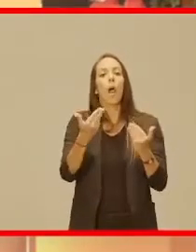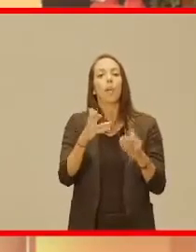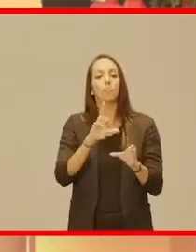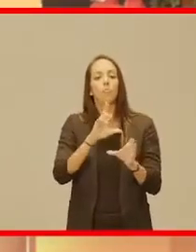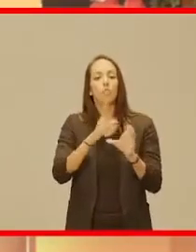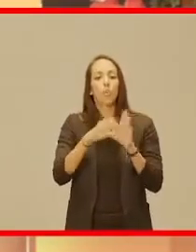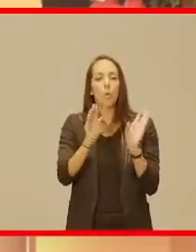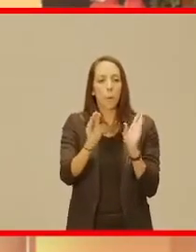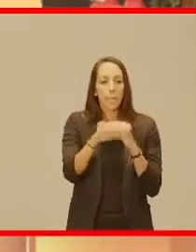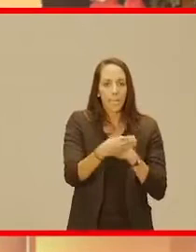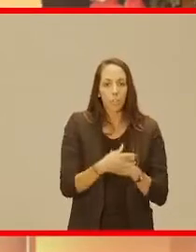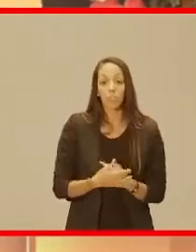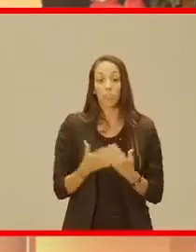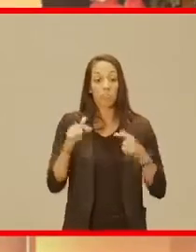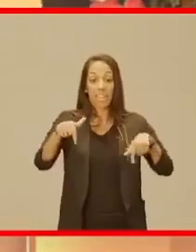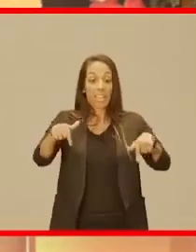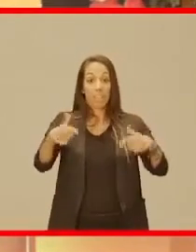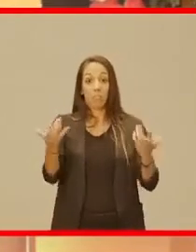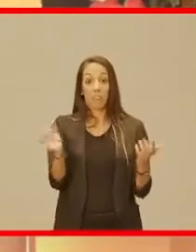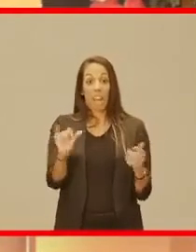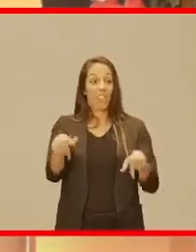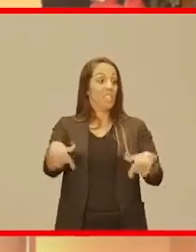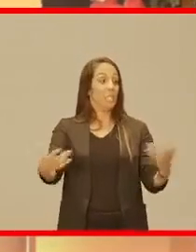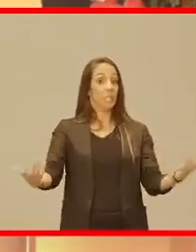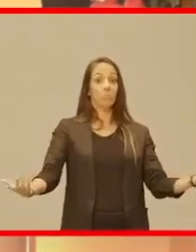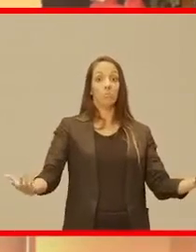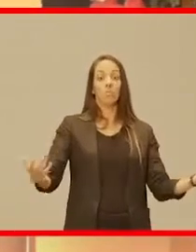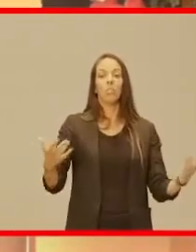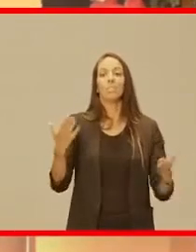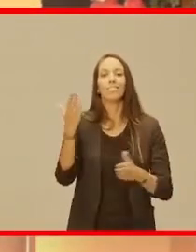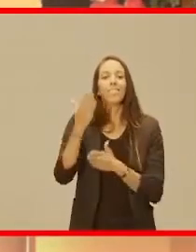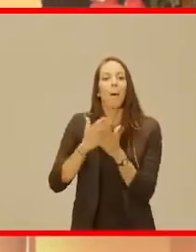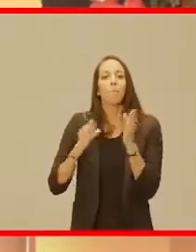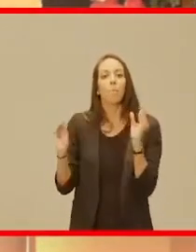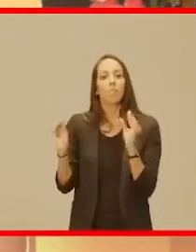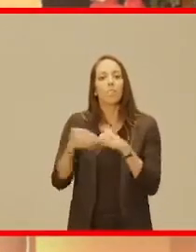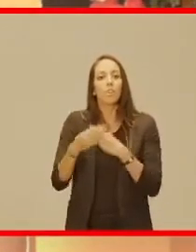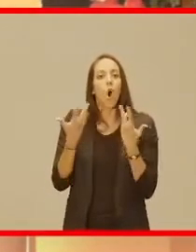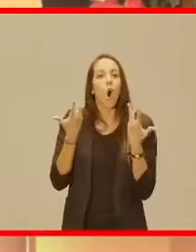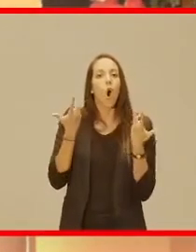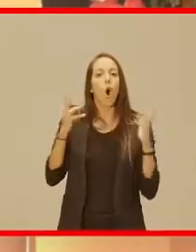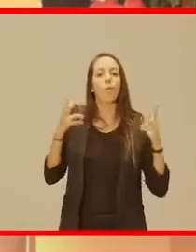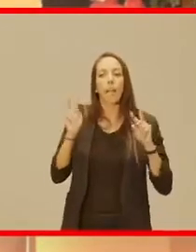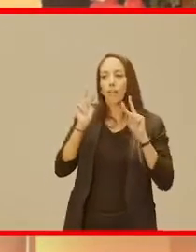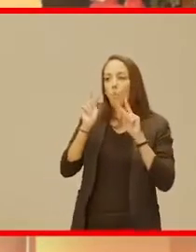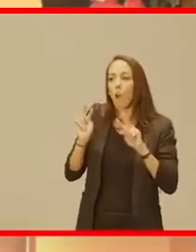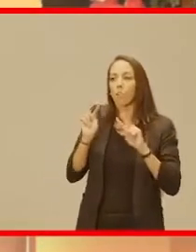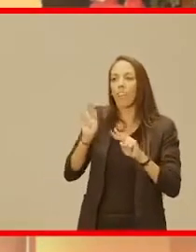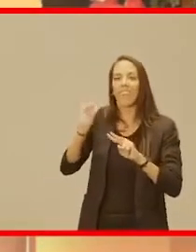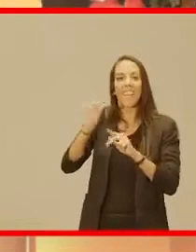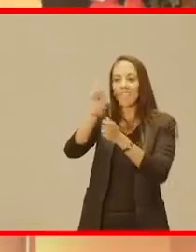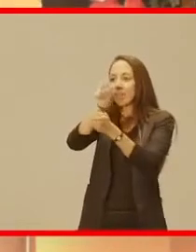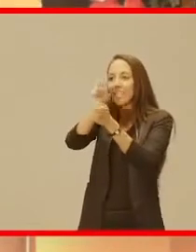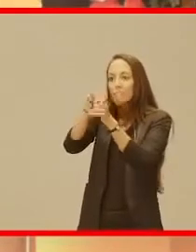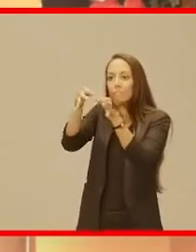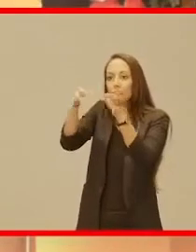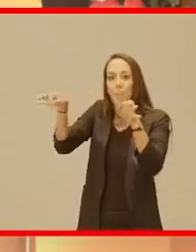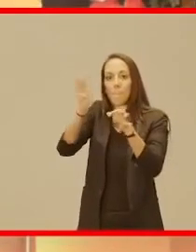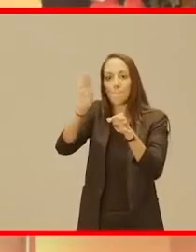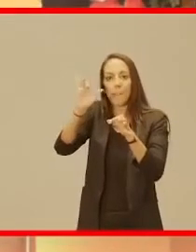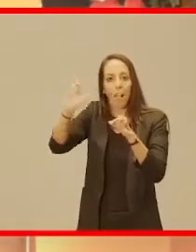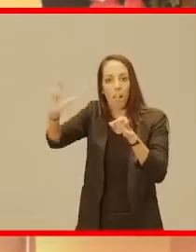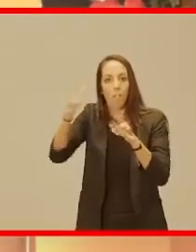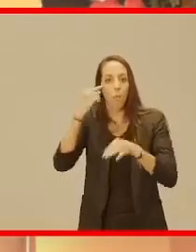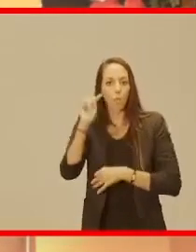Family Cafe, maybe it's the DD Council, it's some organization that's watching it for you, because it's really hard to do that from home.